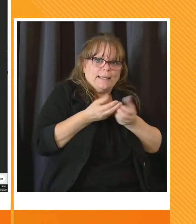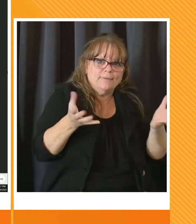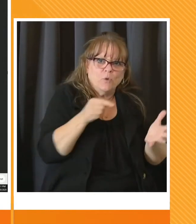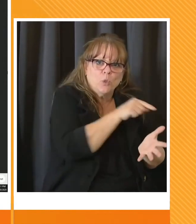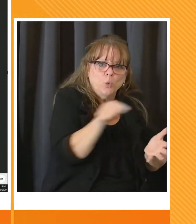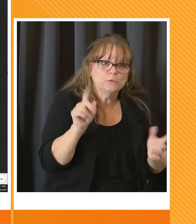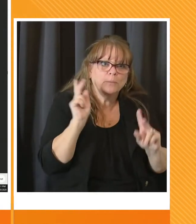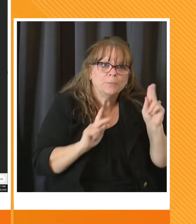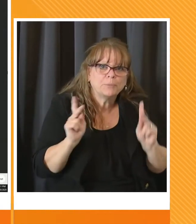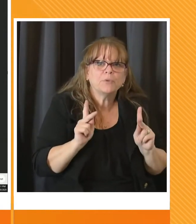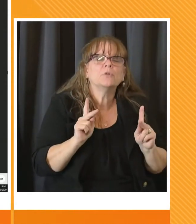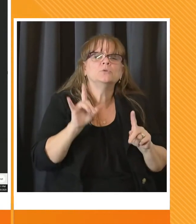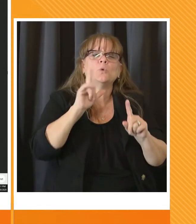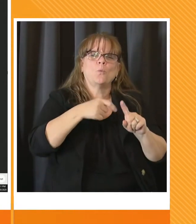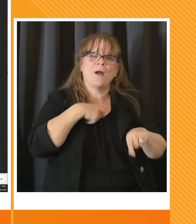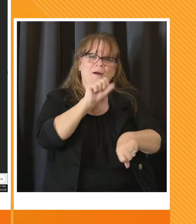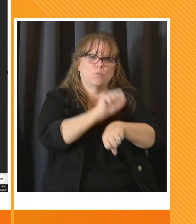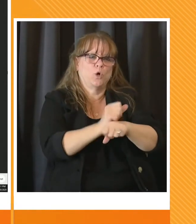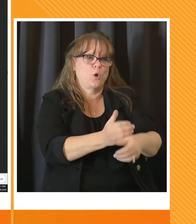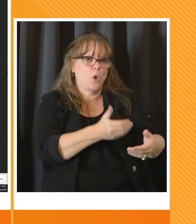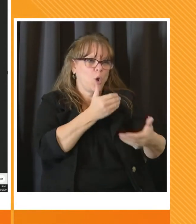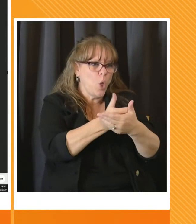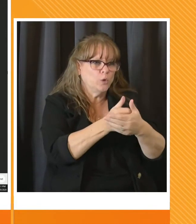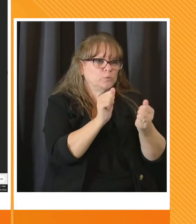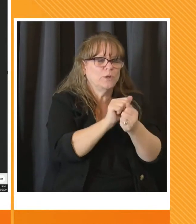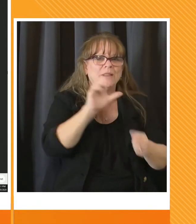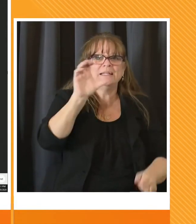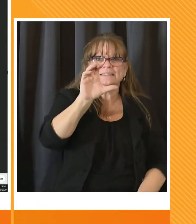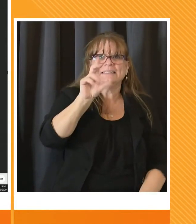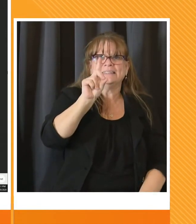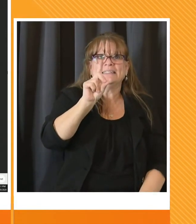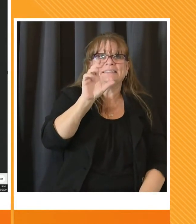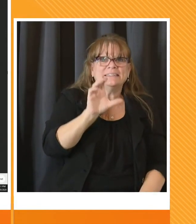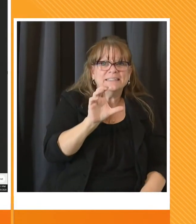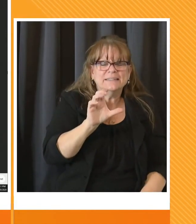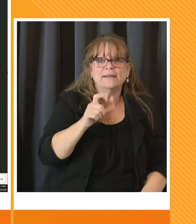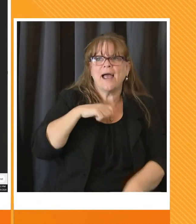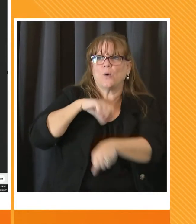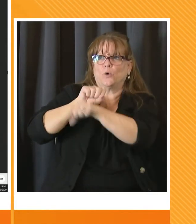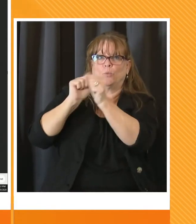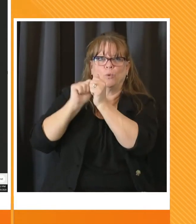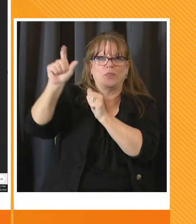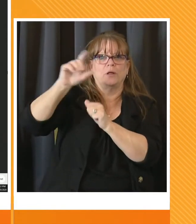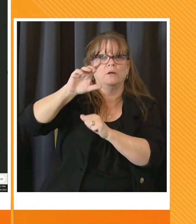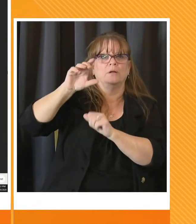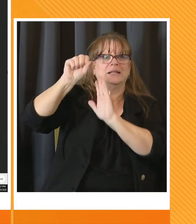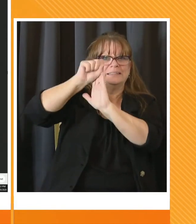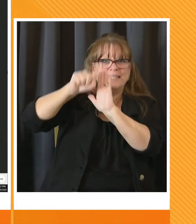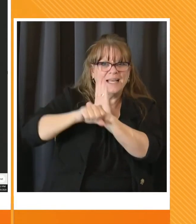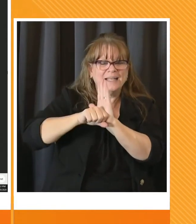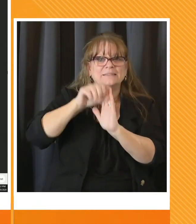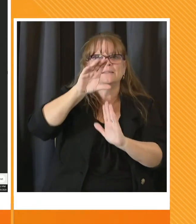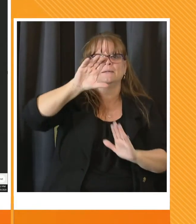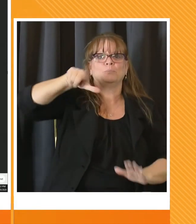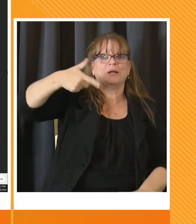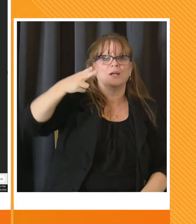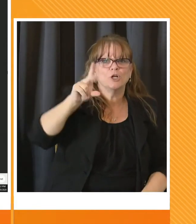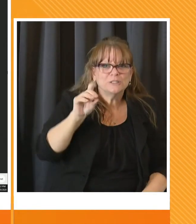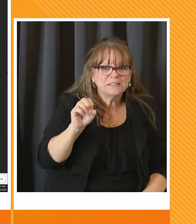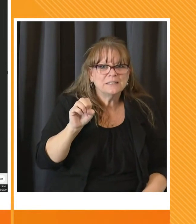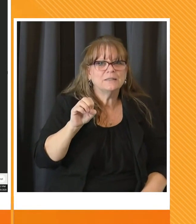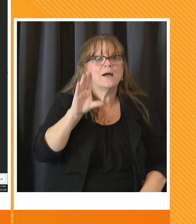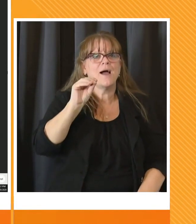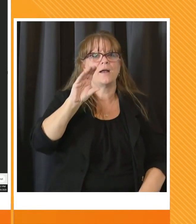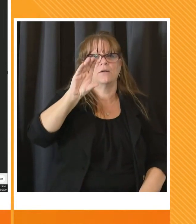and our policy team, along with CDPHE, we have created a joint task force. And the goal of this joint